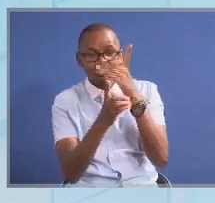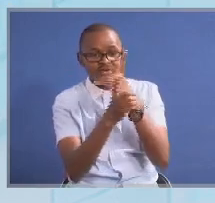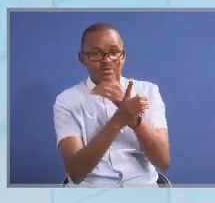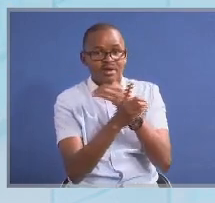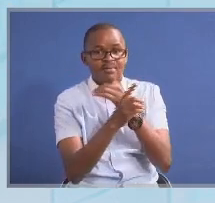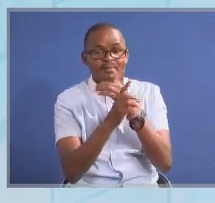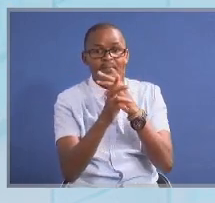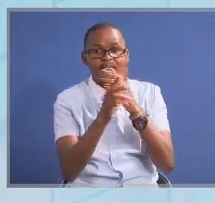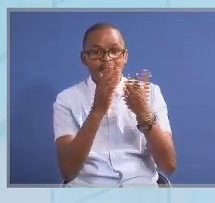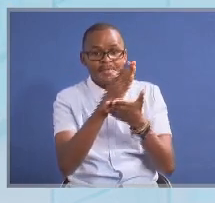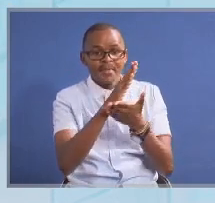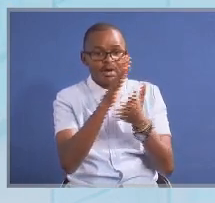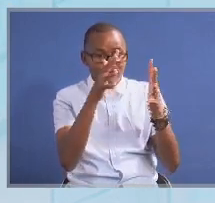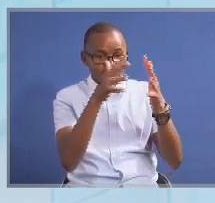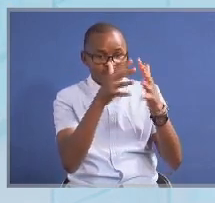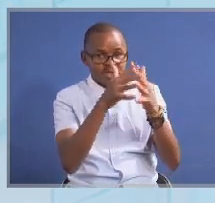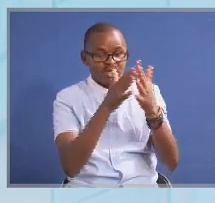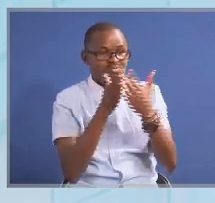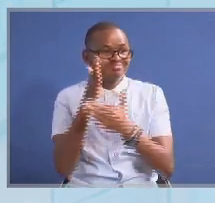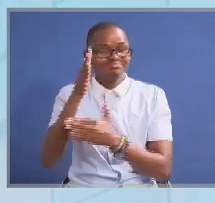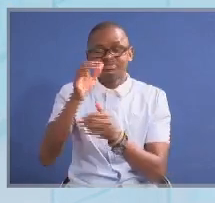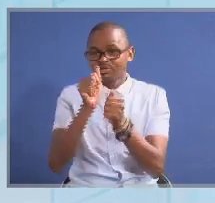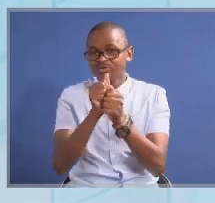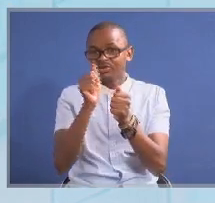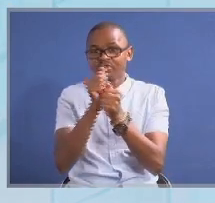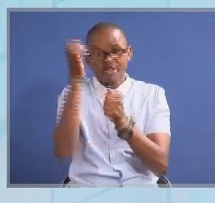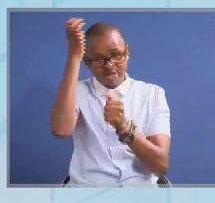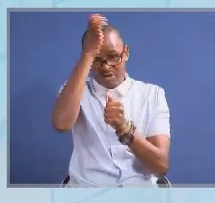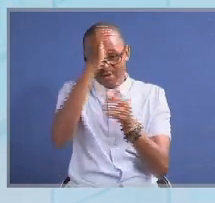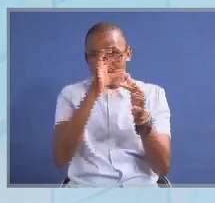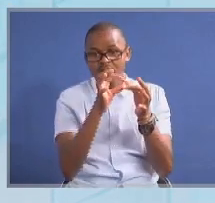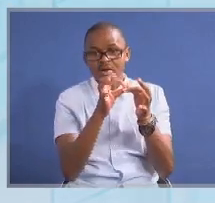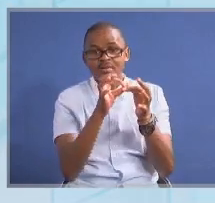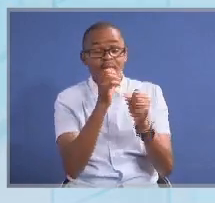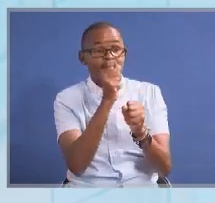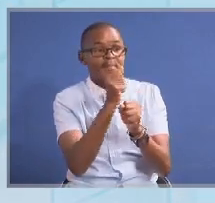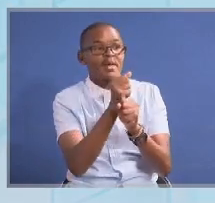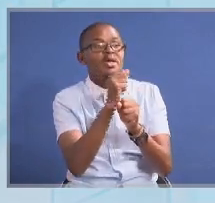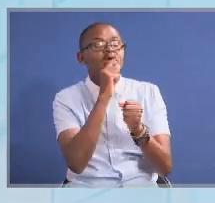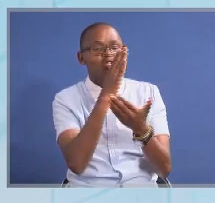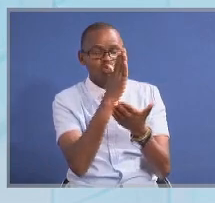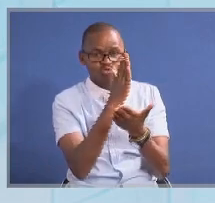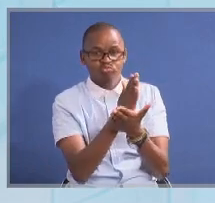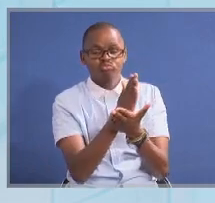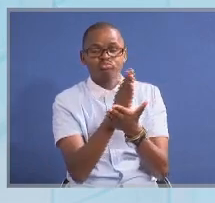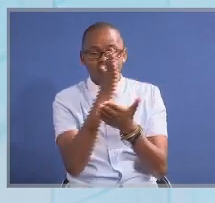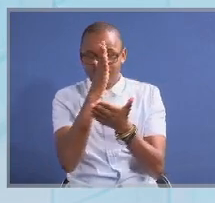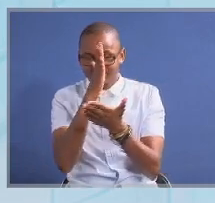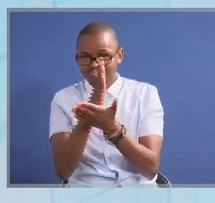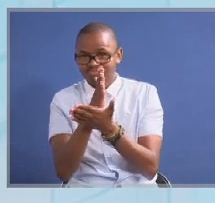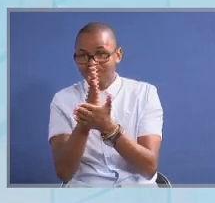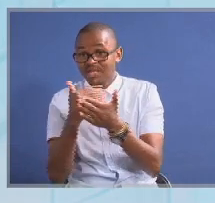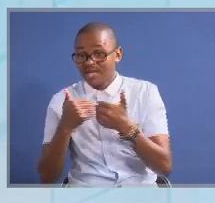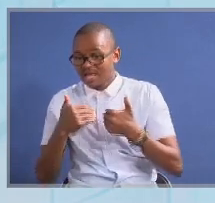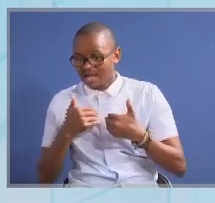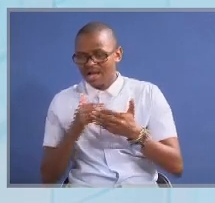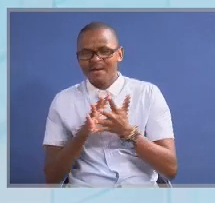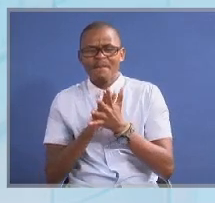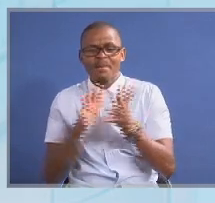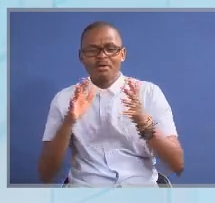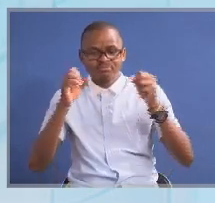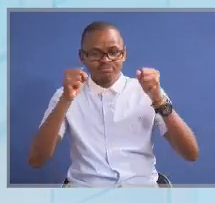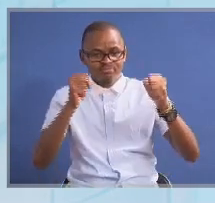parts of the world to engage more directly with the European Union, and making sure that they have a more